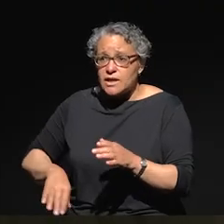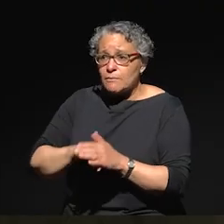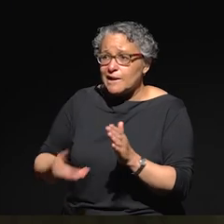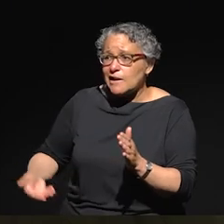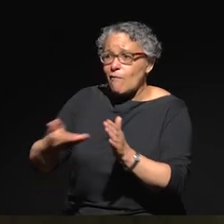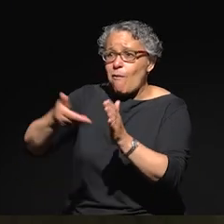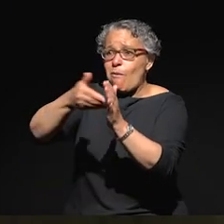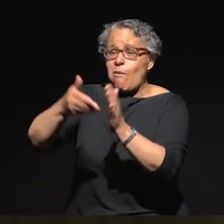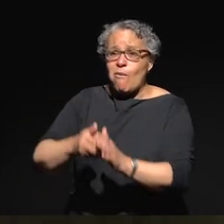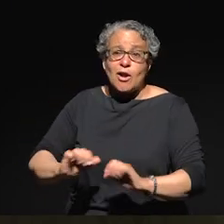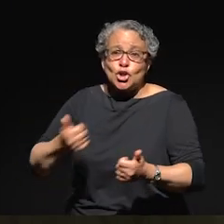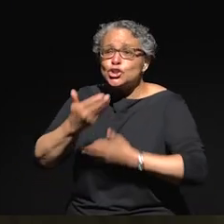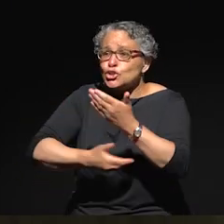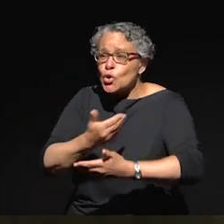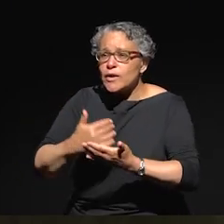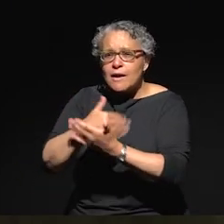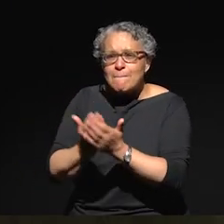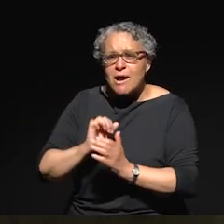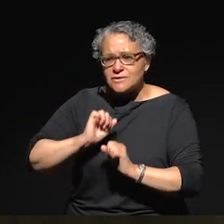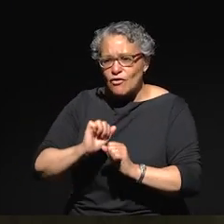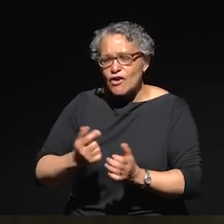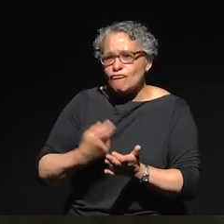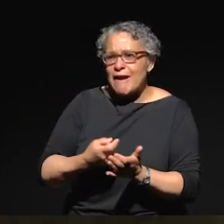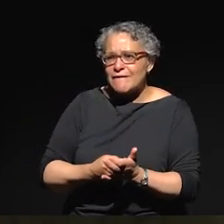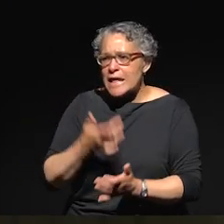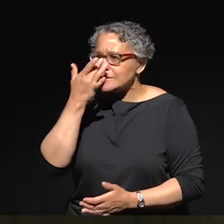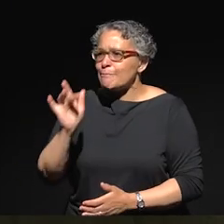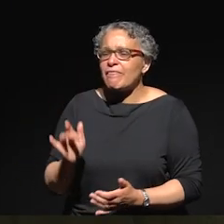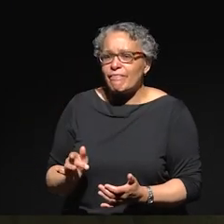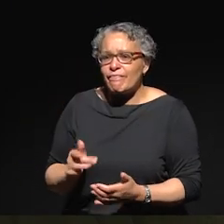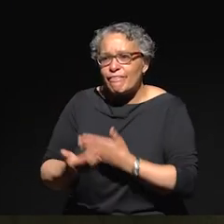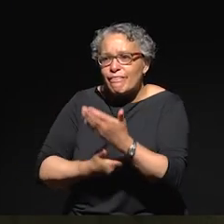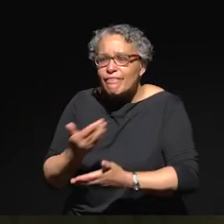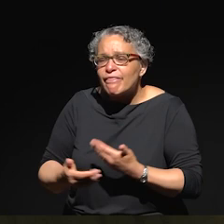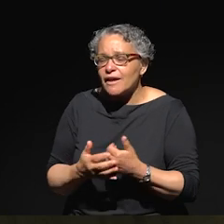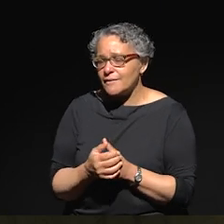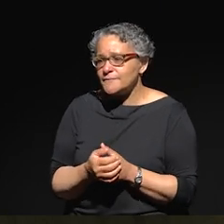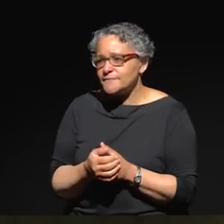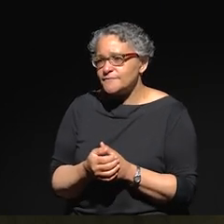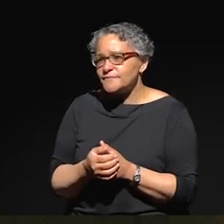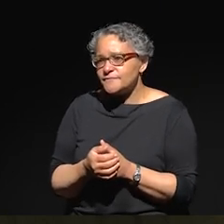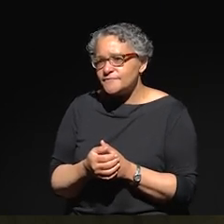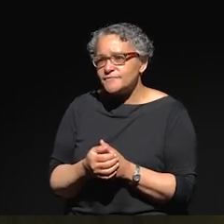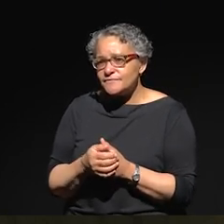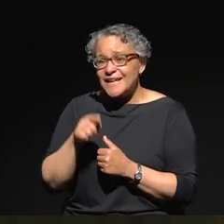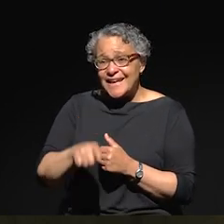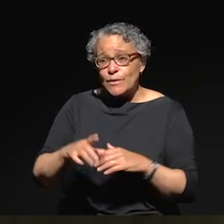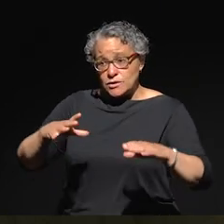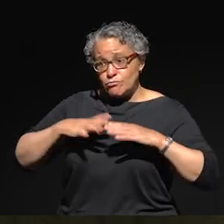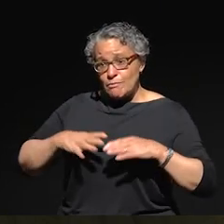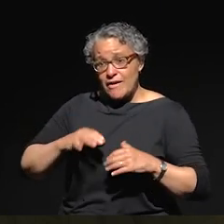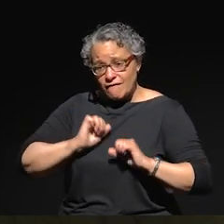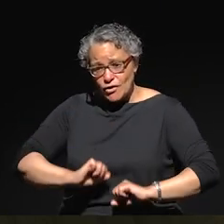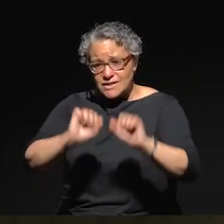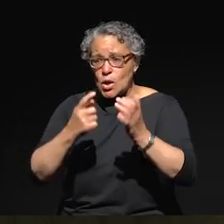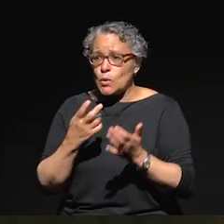story, and it's part of the myth of Raphael, which is so important. And that he was preparing for his own myth is